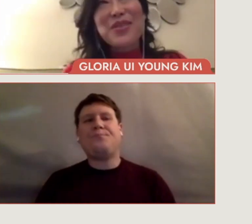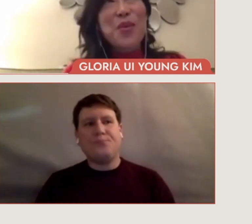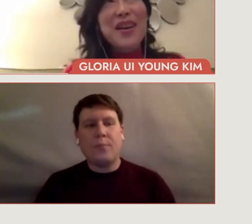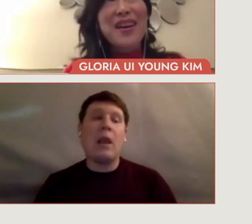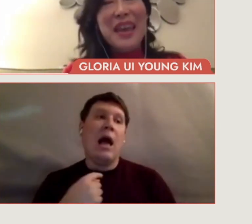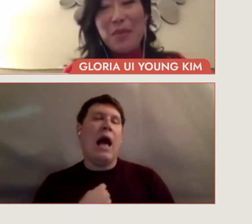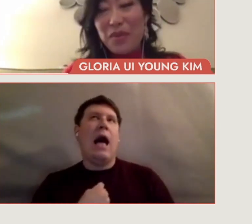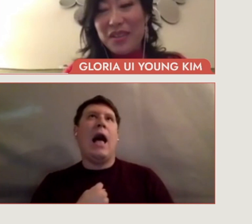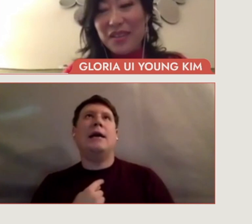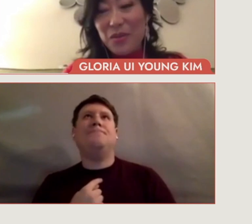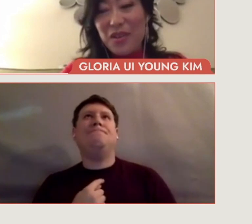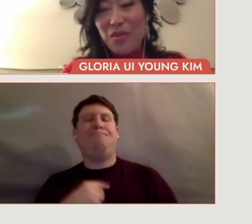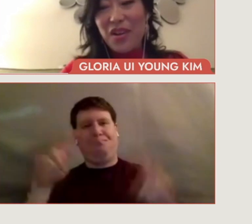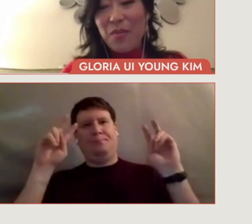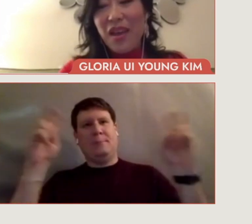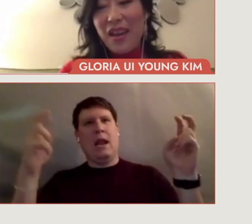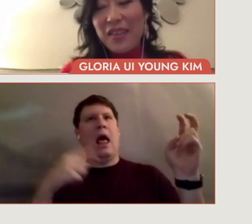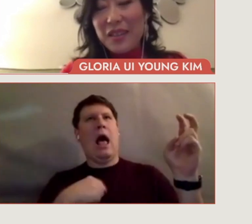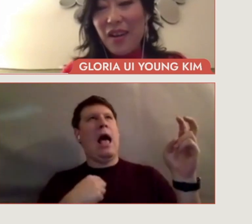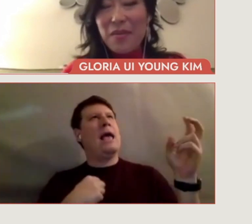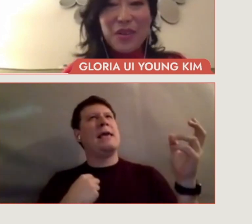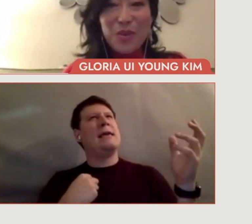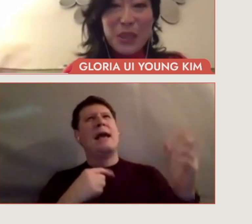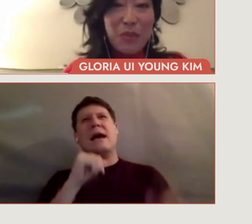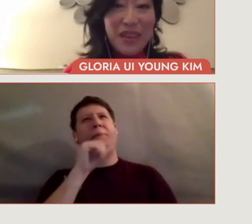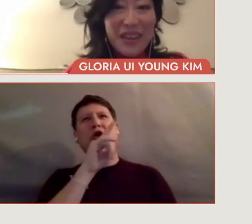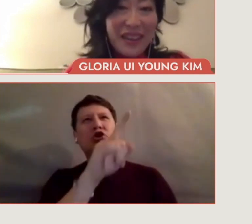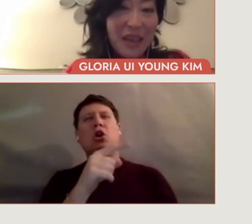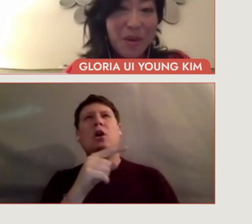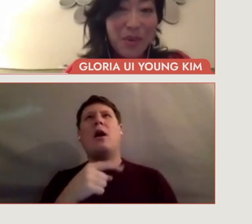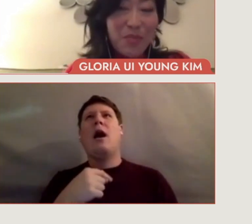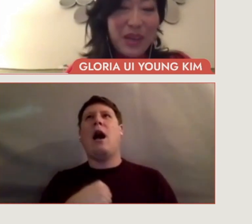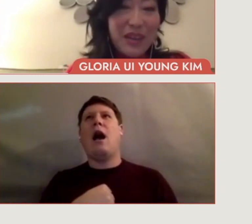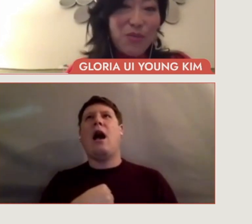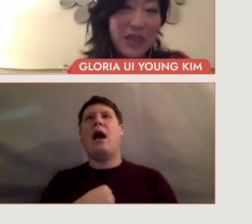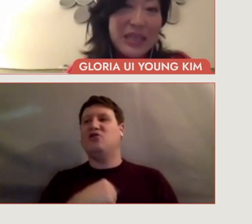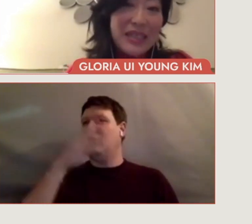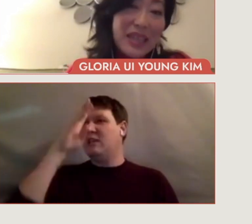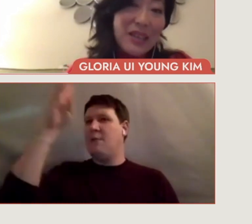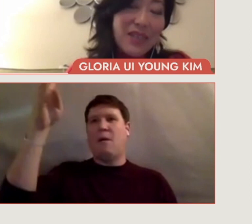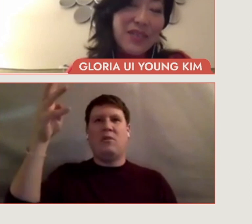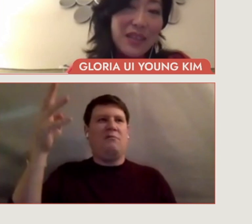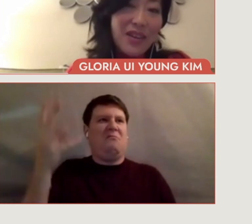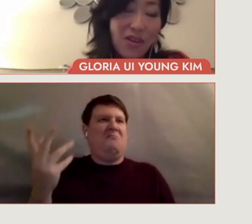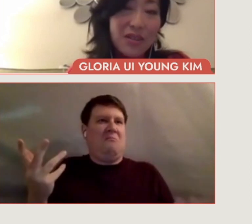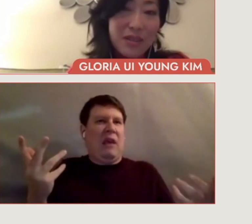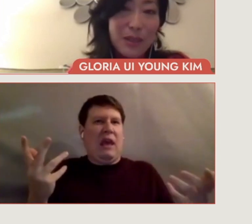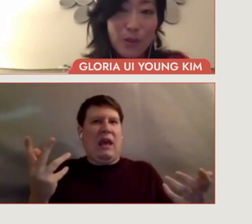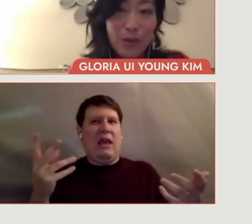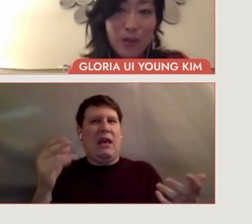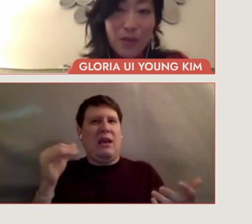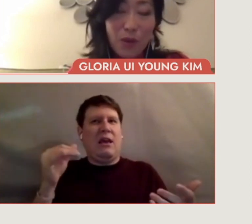I don't know why I came up with the title Queen of the Morning Calm. At the time, it was just something that I came up with, but it was definitely a nod